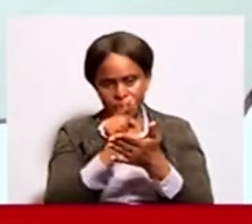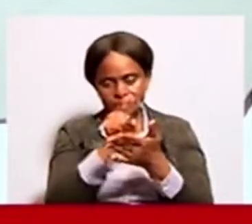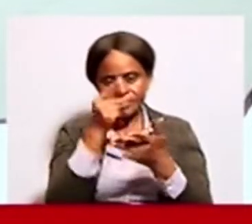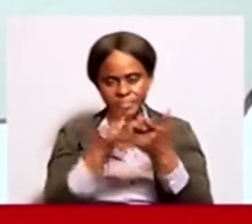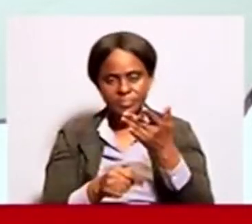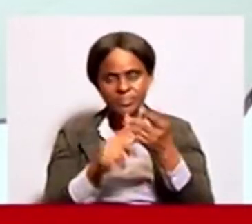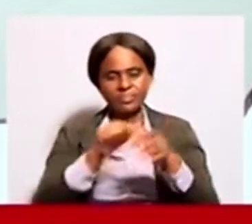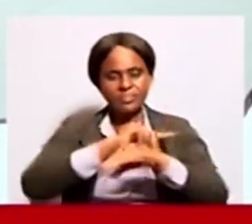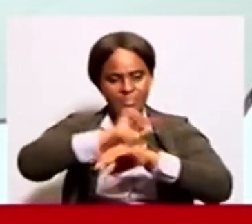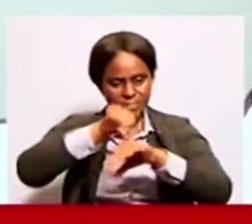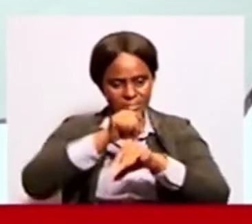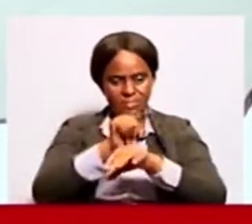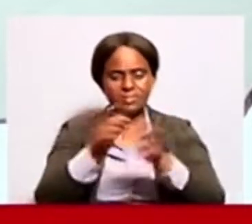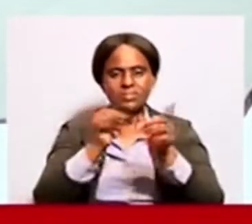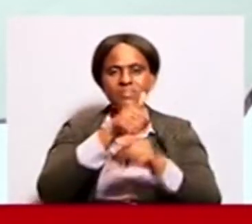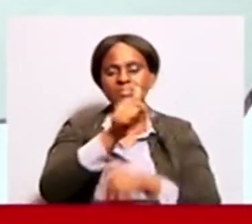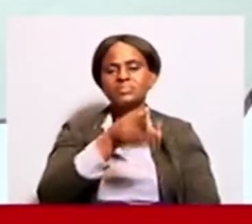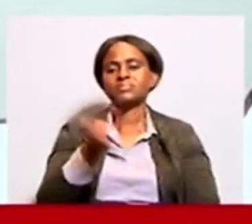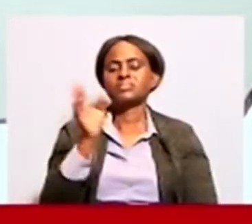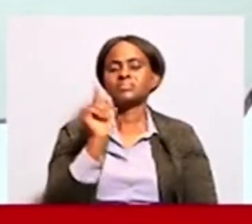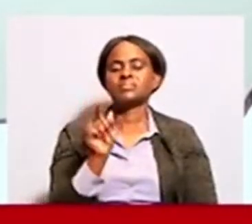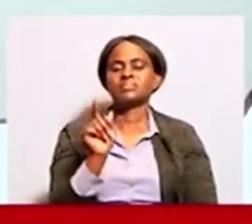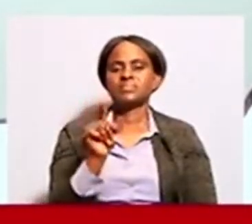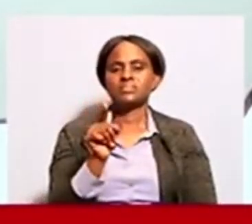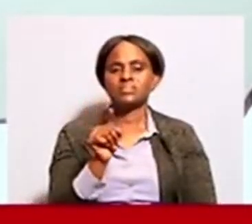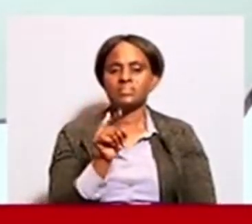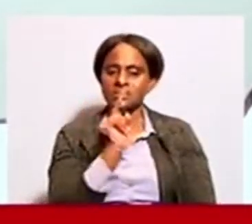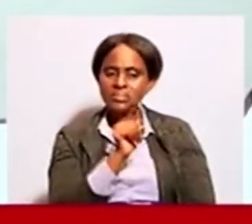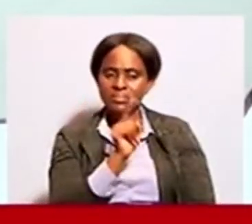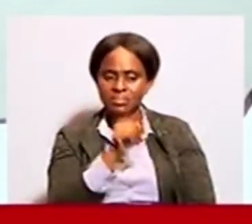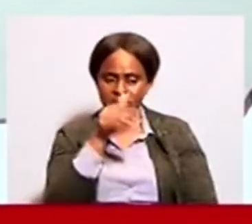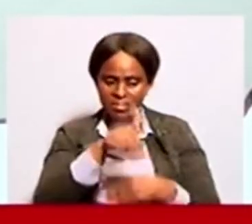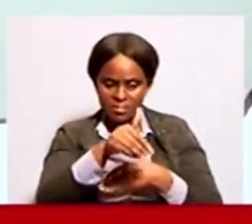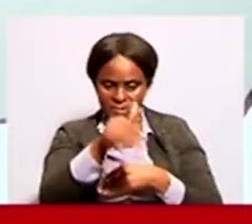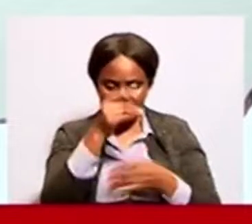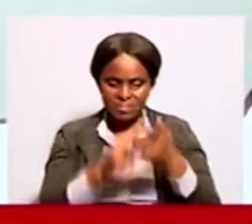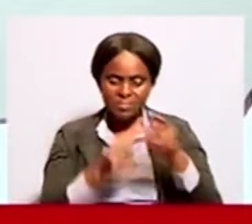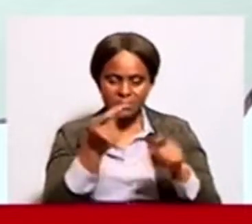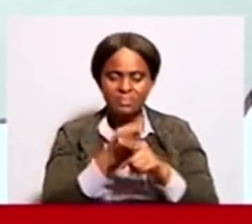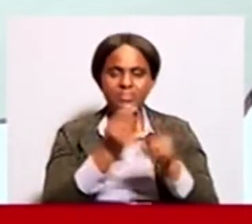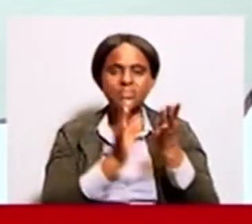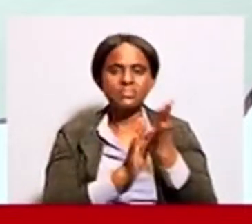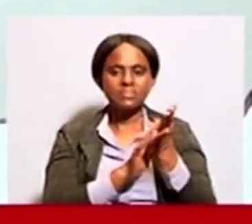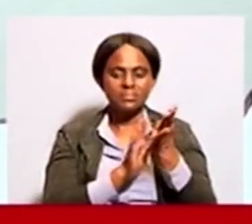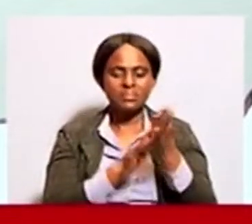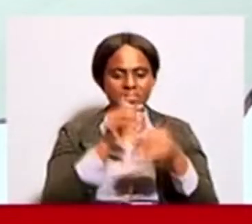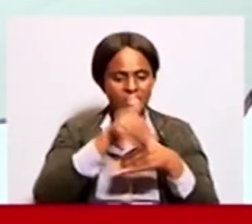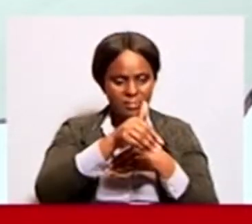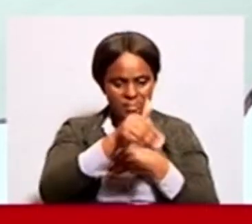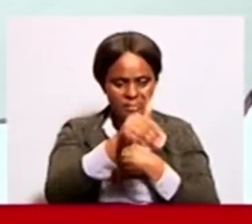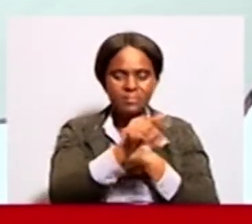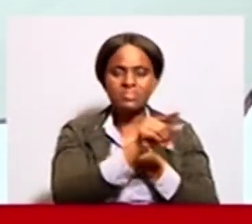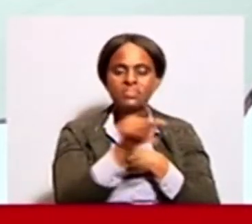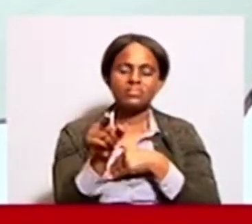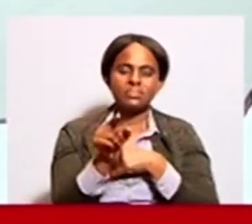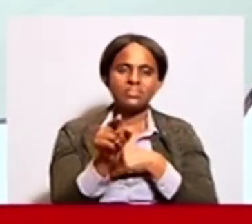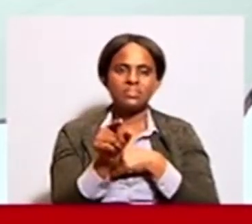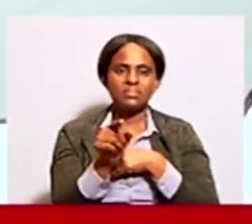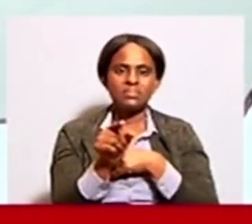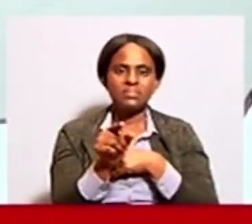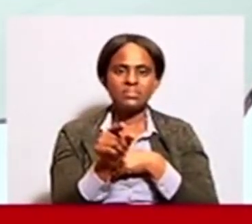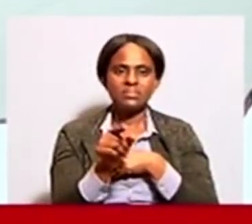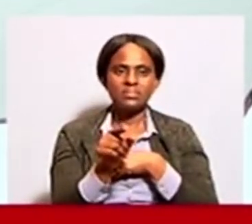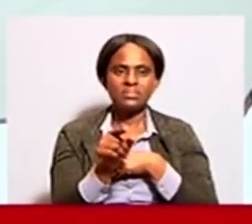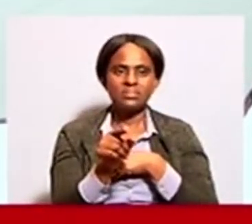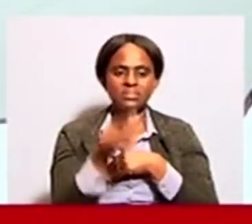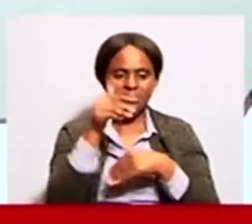that hour. That's when you go there. Based on the register that is coming from school, the register. You